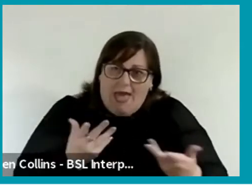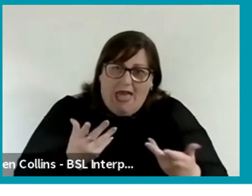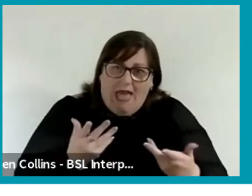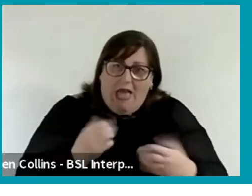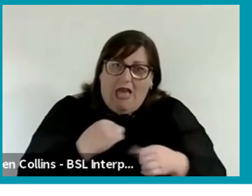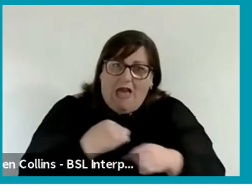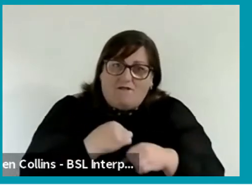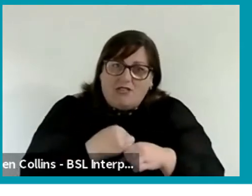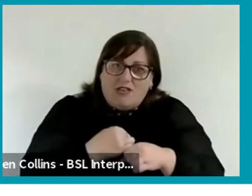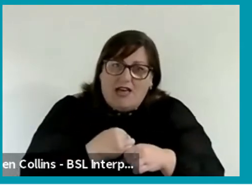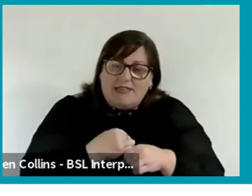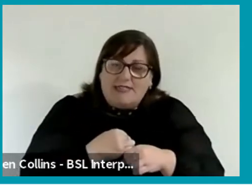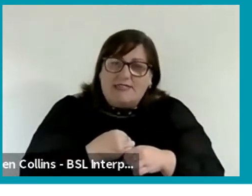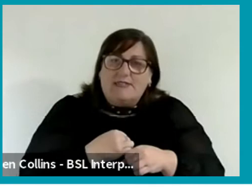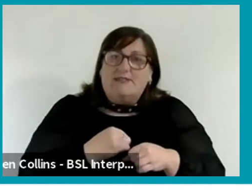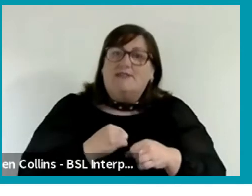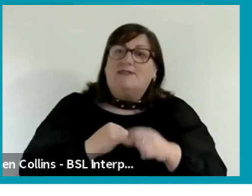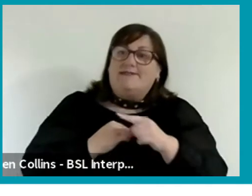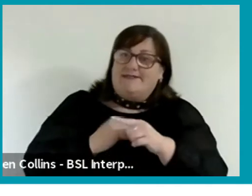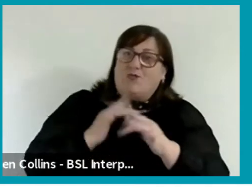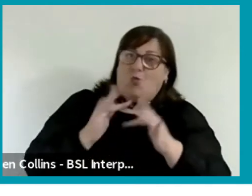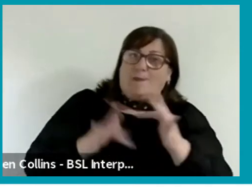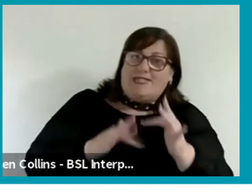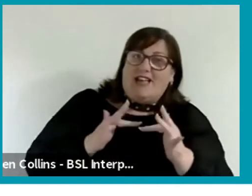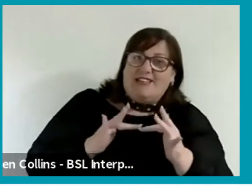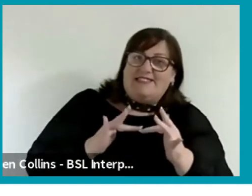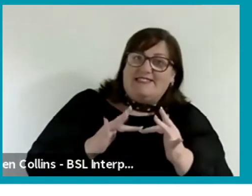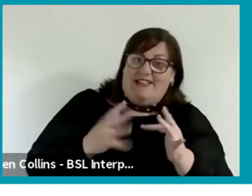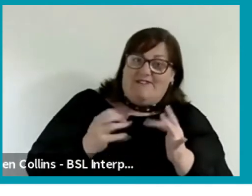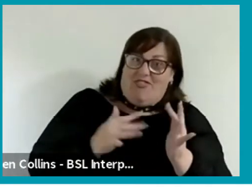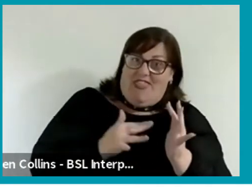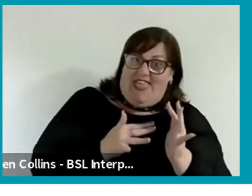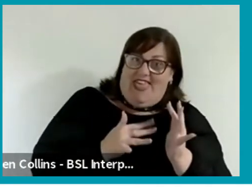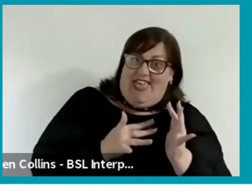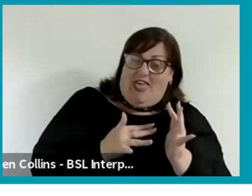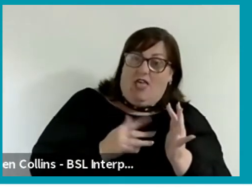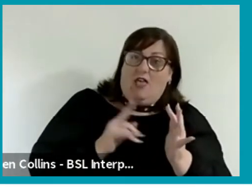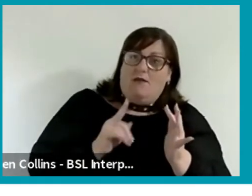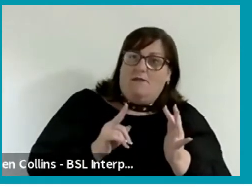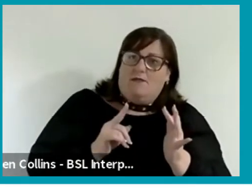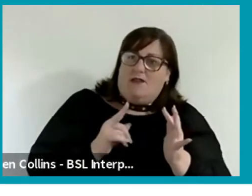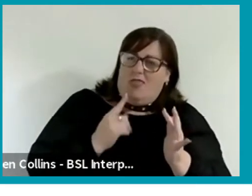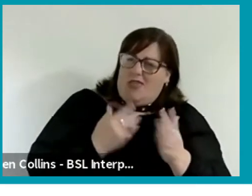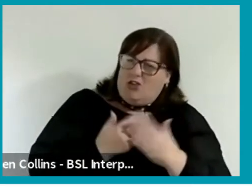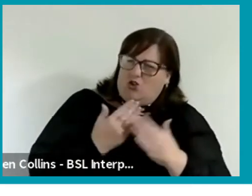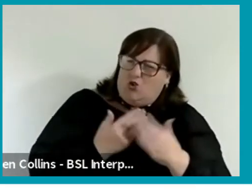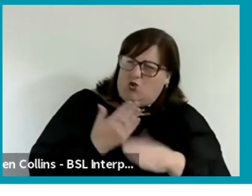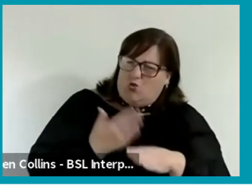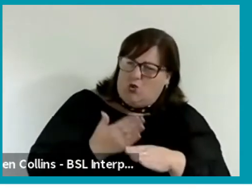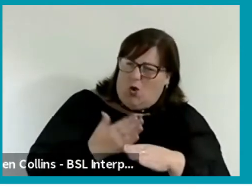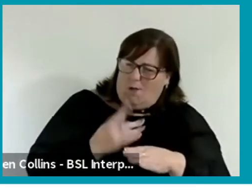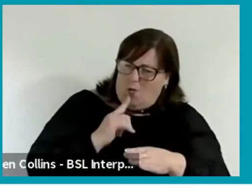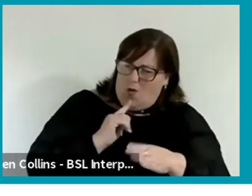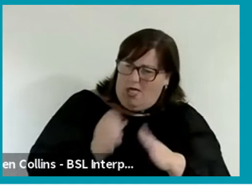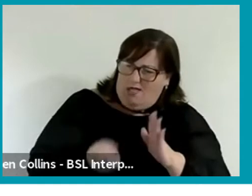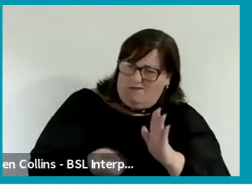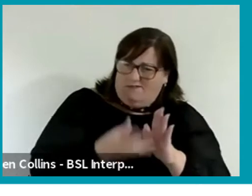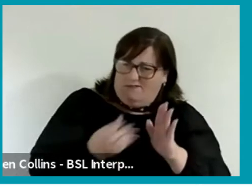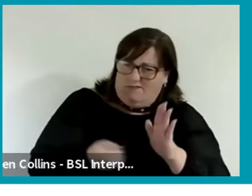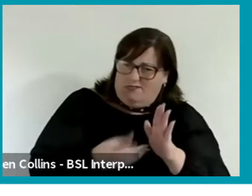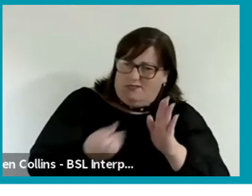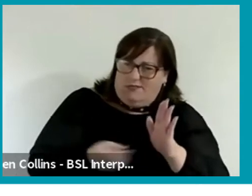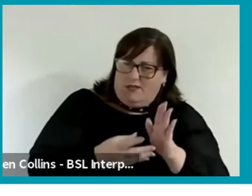however, we will be adding some new jobs literally within, well, if not tomorrow, then next week. So a few